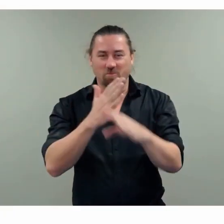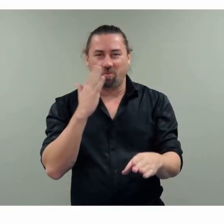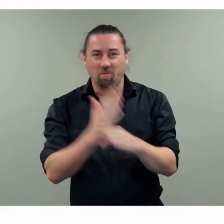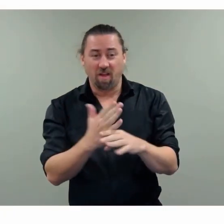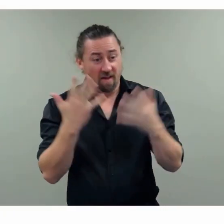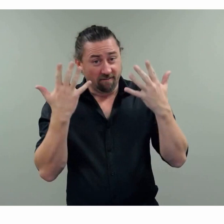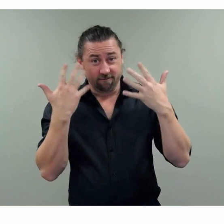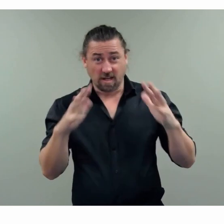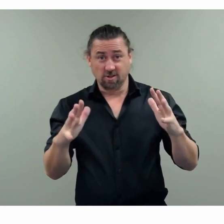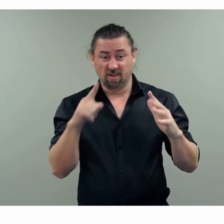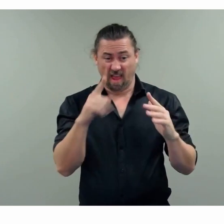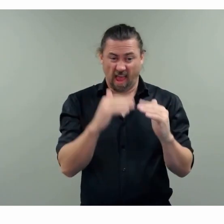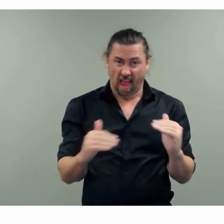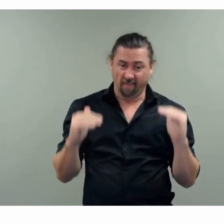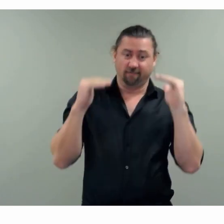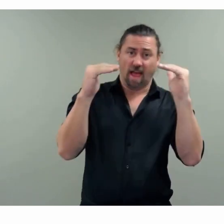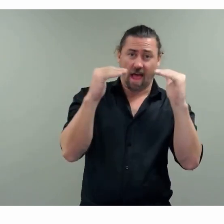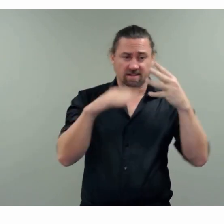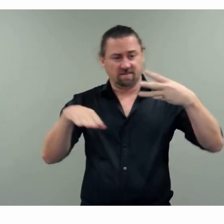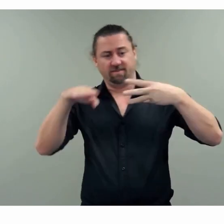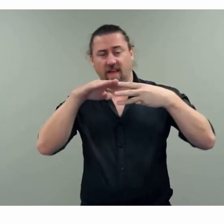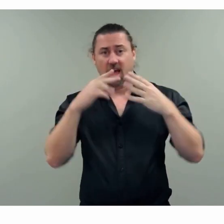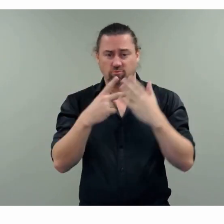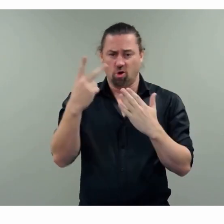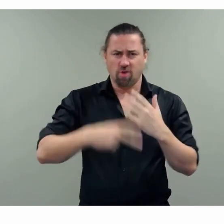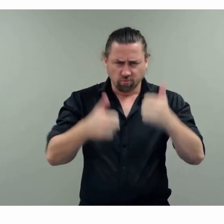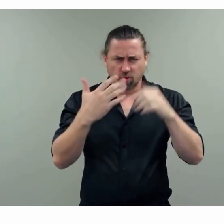Well done, you've just completed the advanced program.